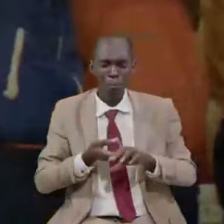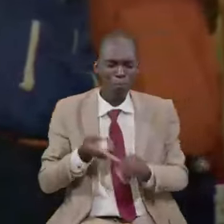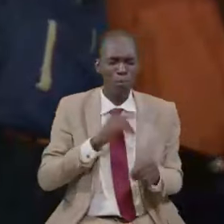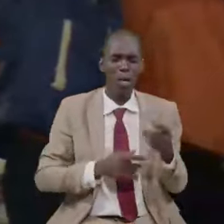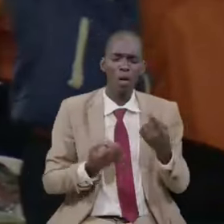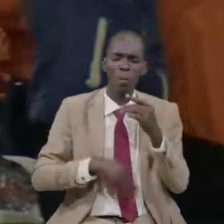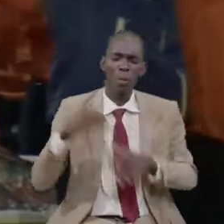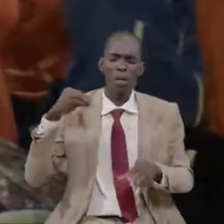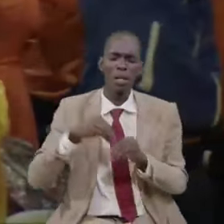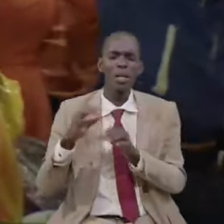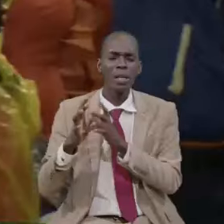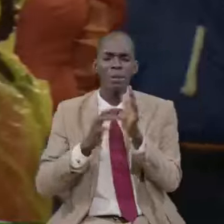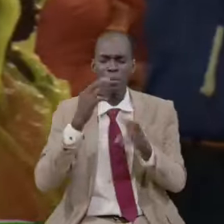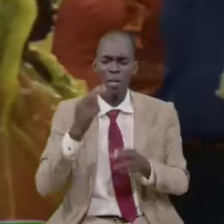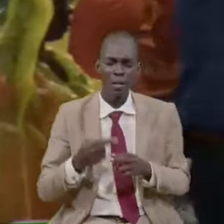name.